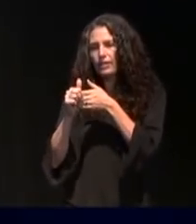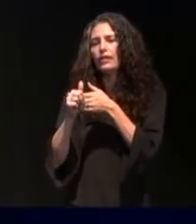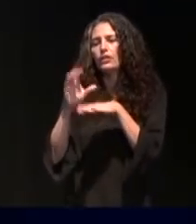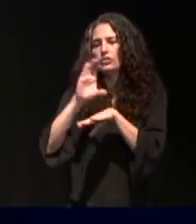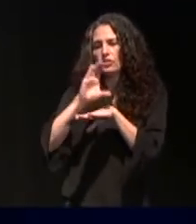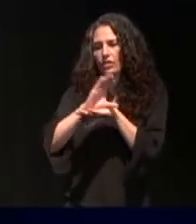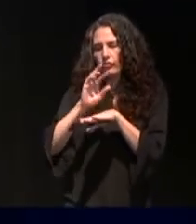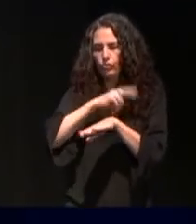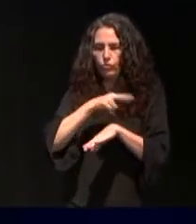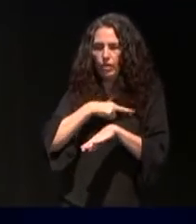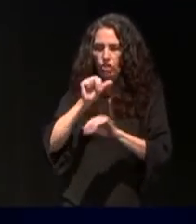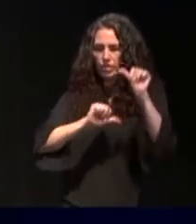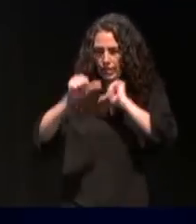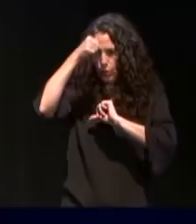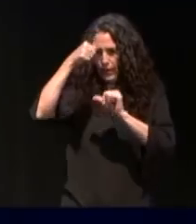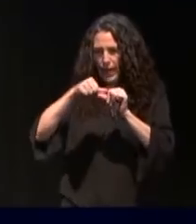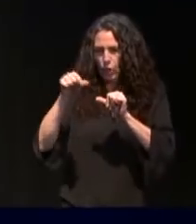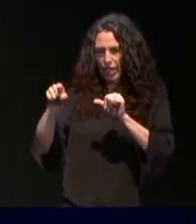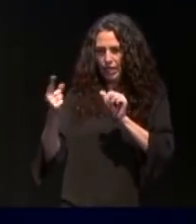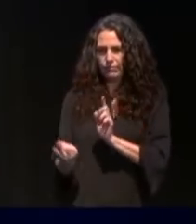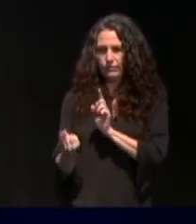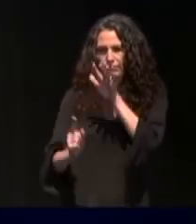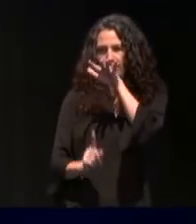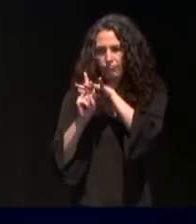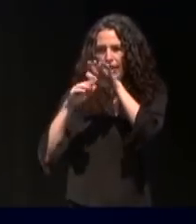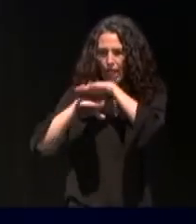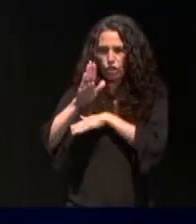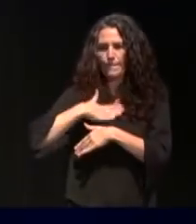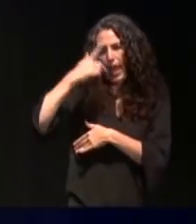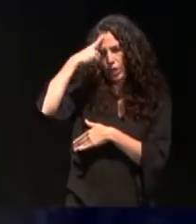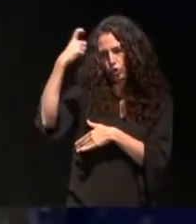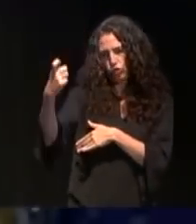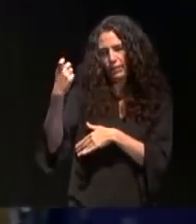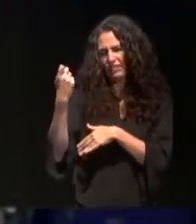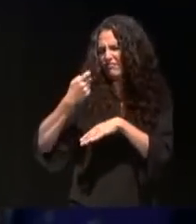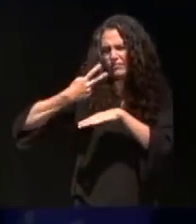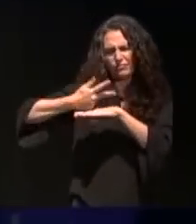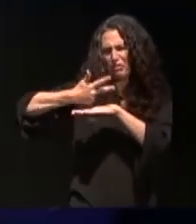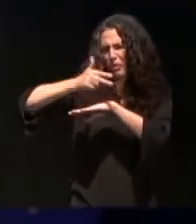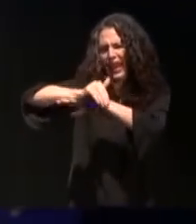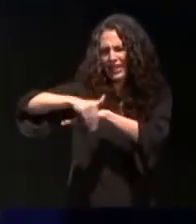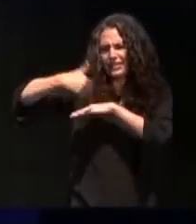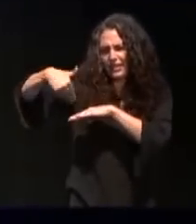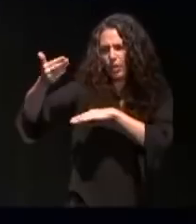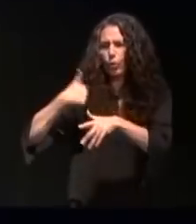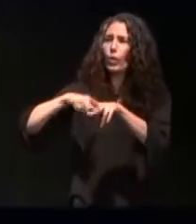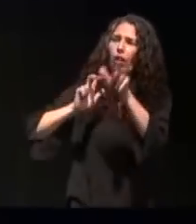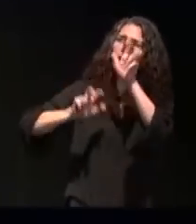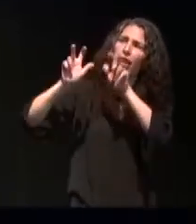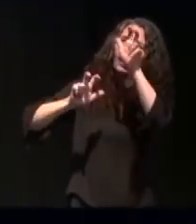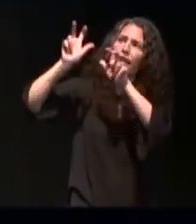having this dream with him. He was in the dream, and for a couple of nights in a row, we would be climbing up